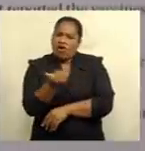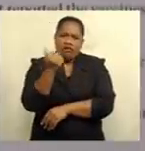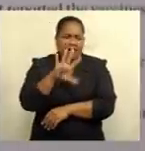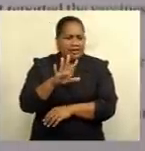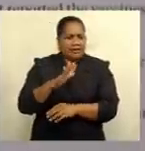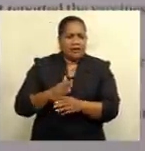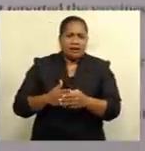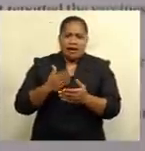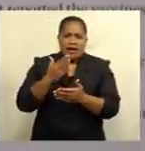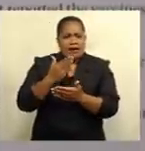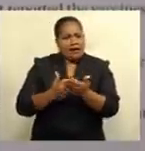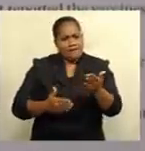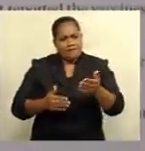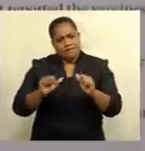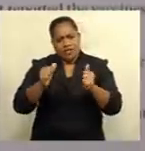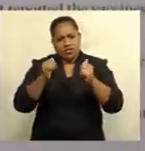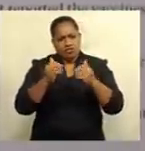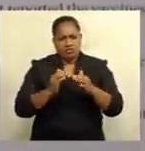Responsible